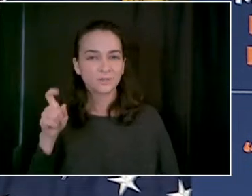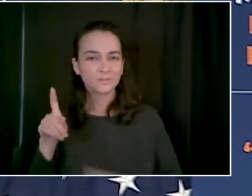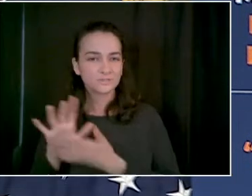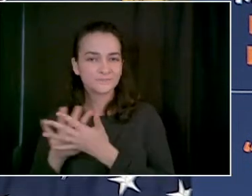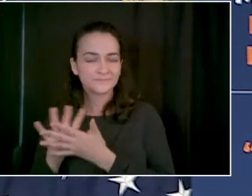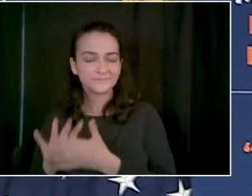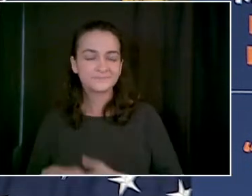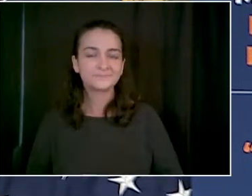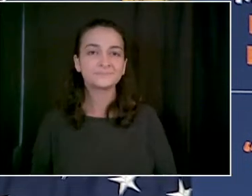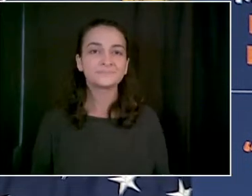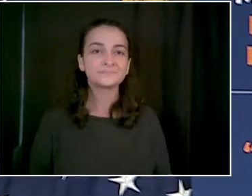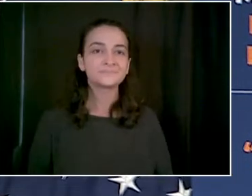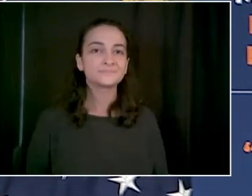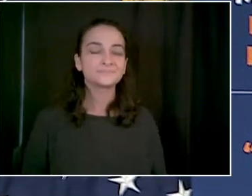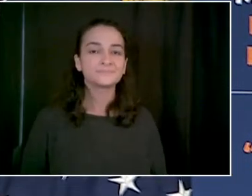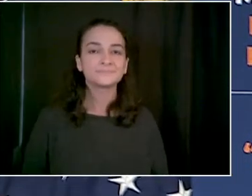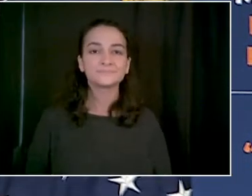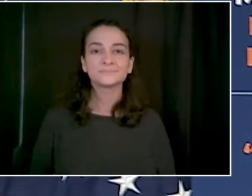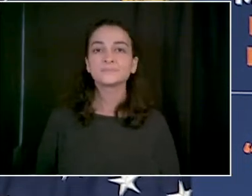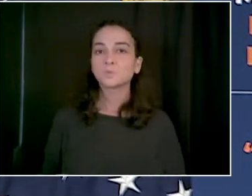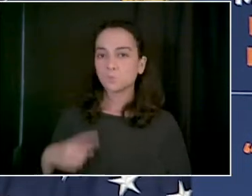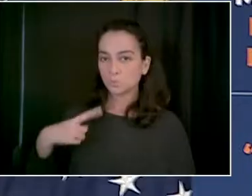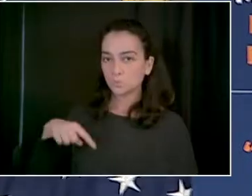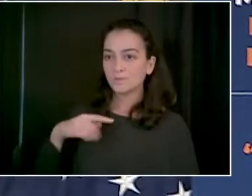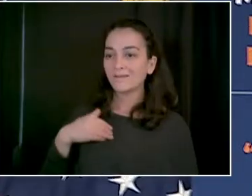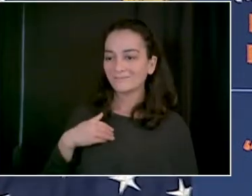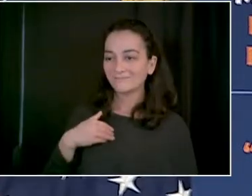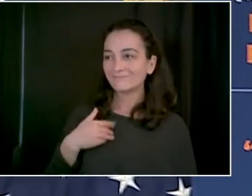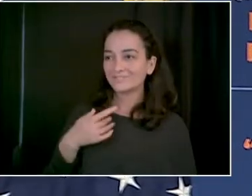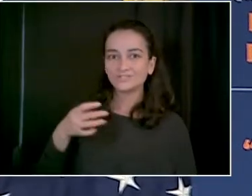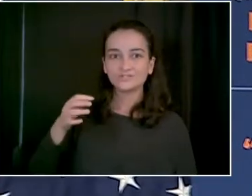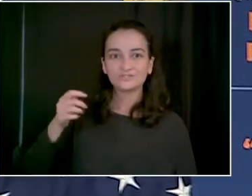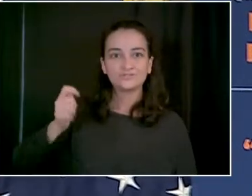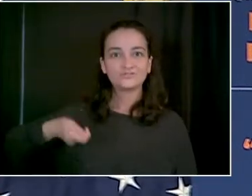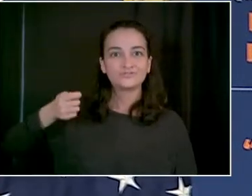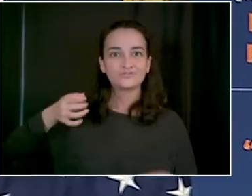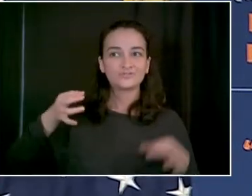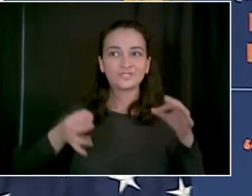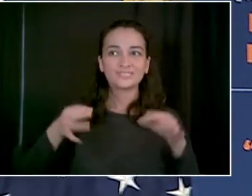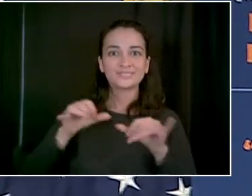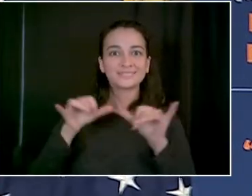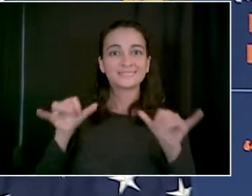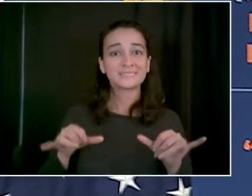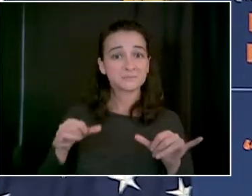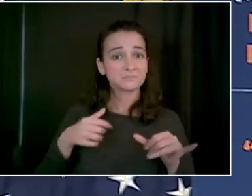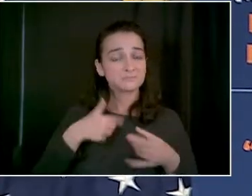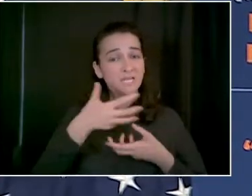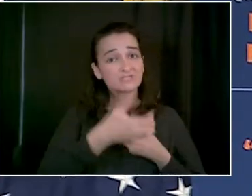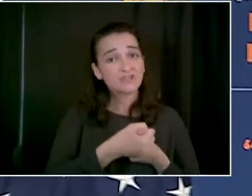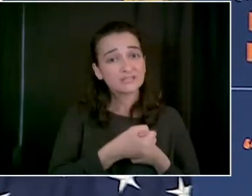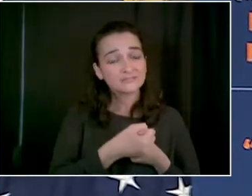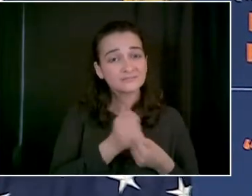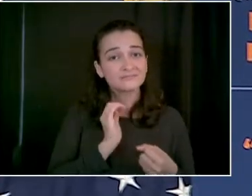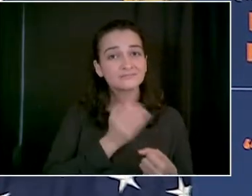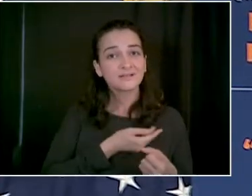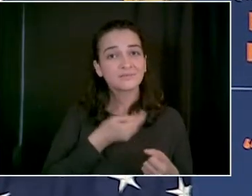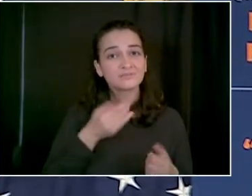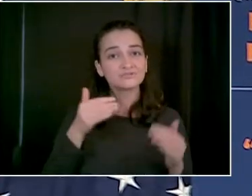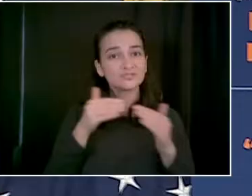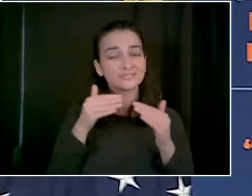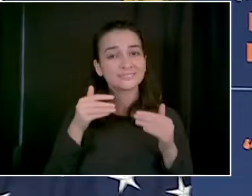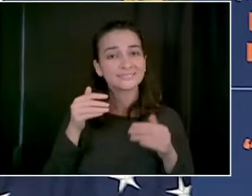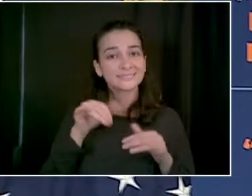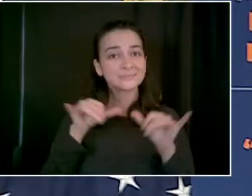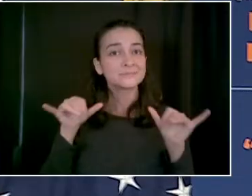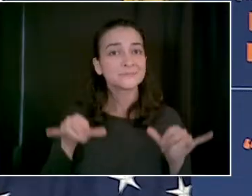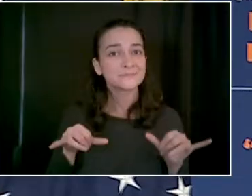our judicial system is built in mechanisms to ensure that all of us follow the laws. So I have trust in our judicial system. I'm